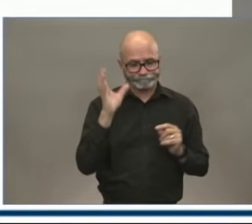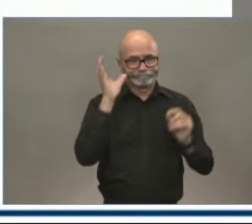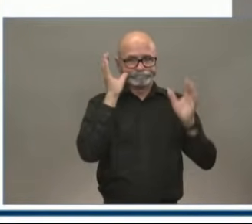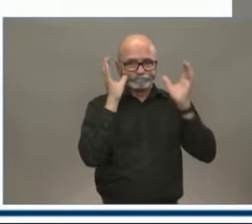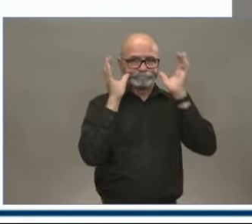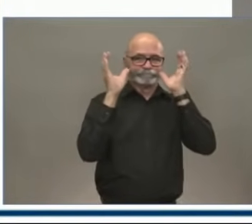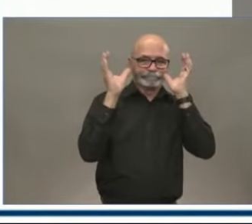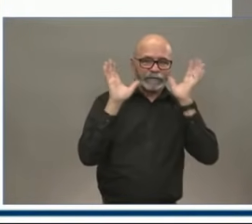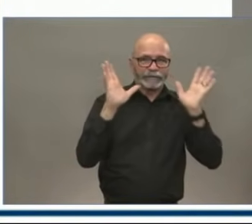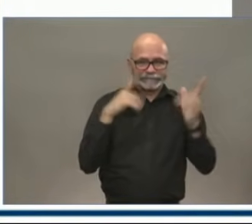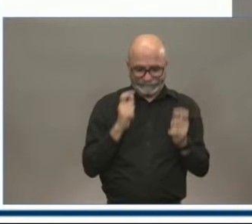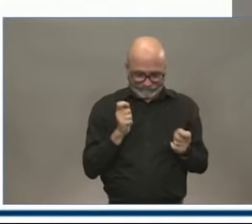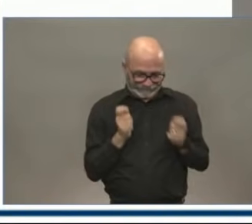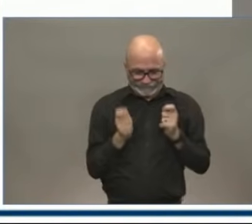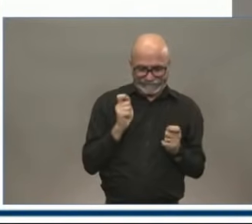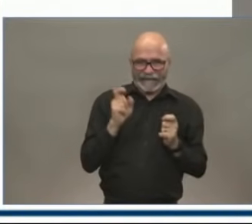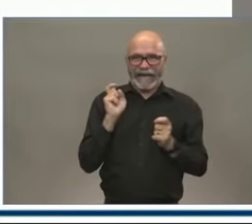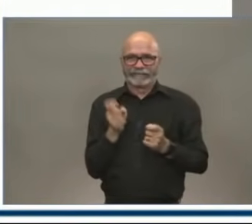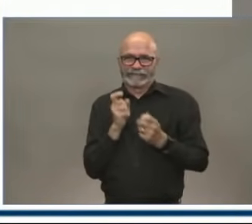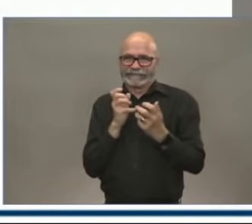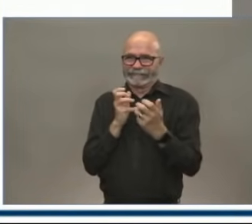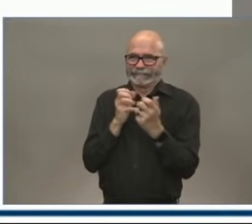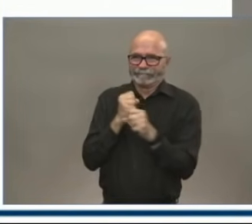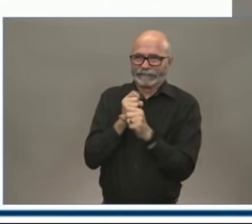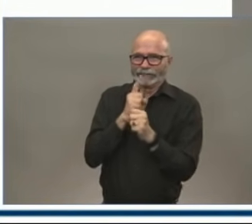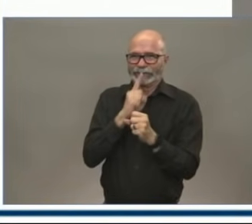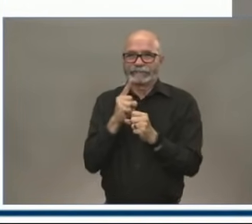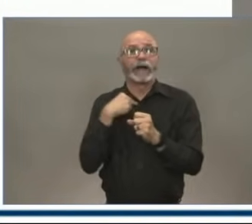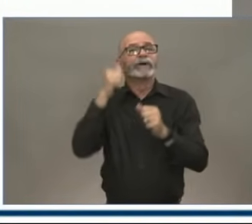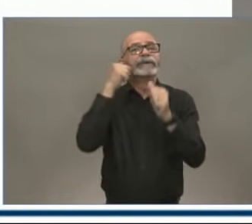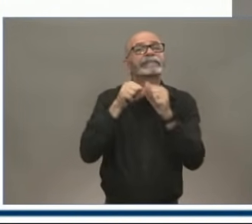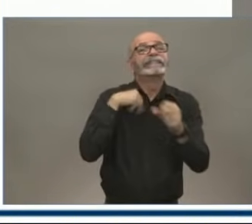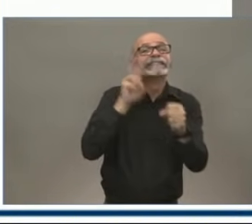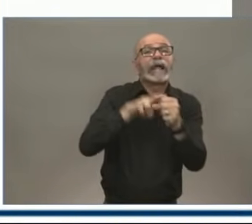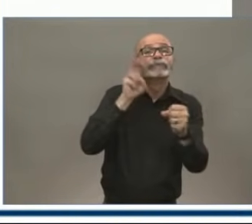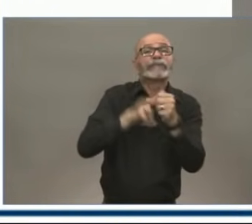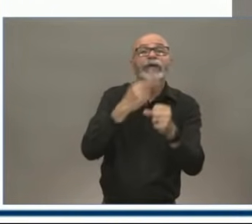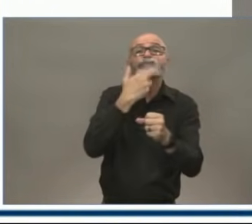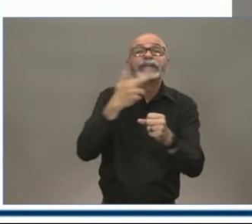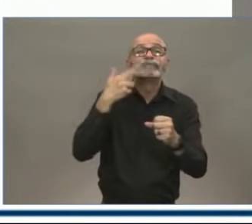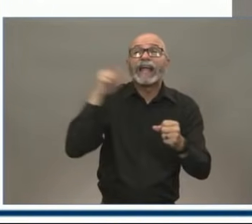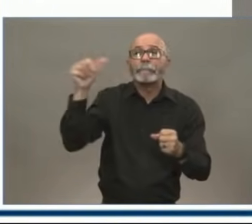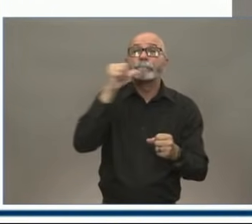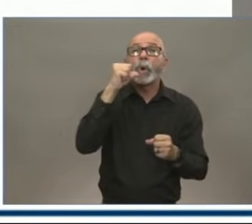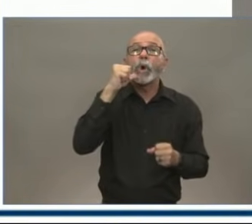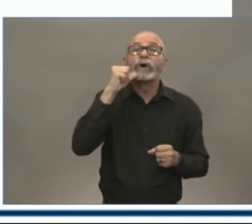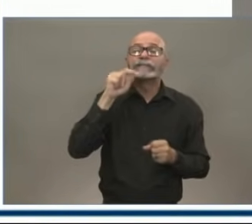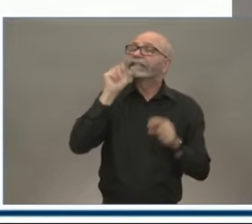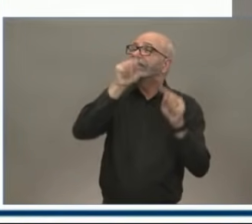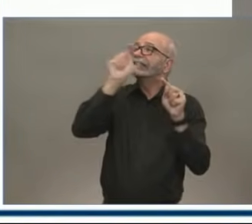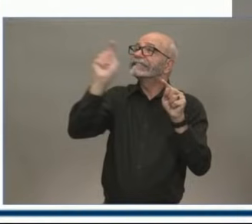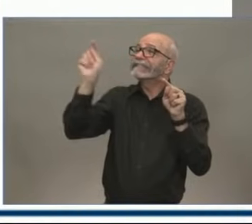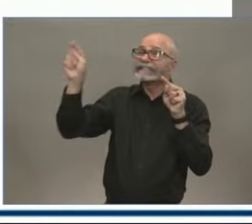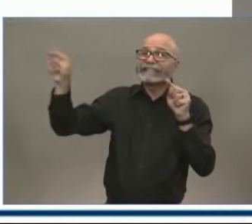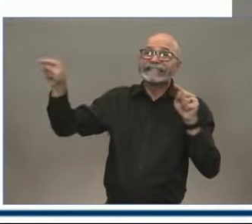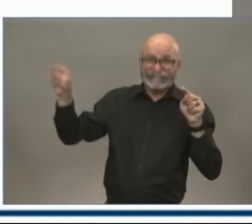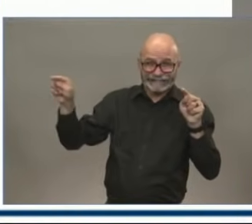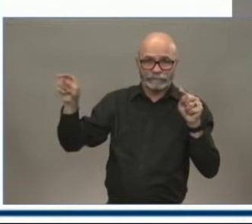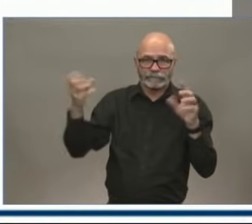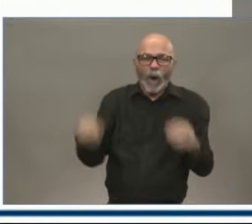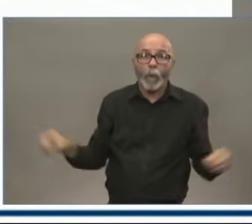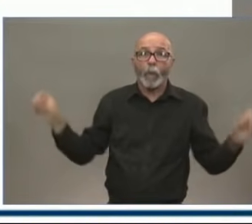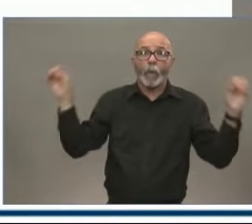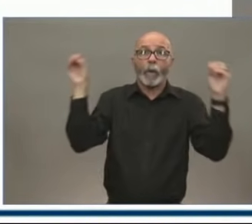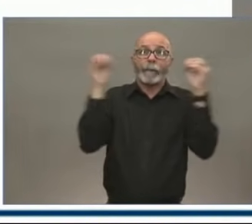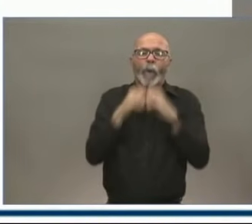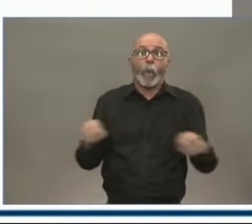also know that in talking with certainly the downtown restaurant and bars, because they were becoming more and more necessarily